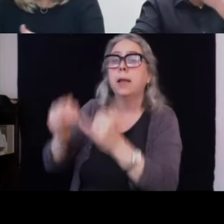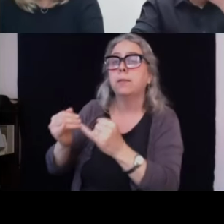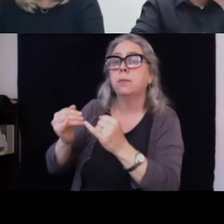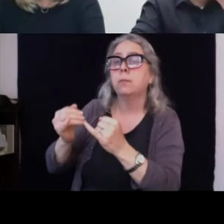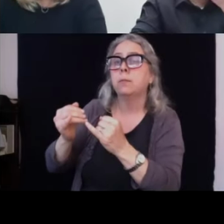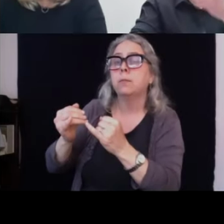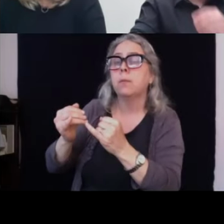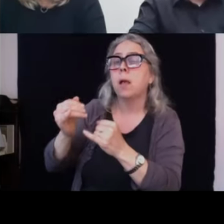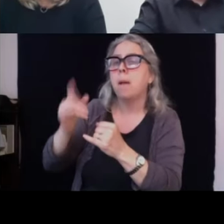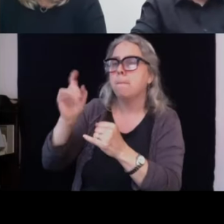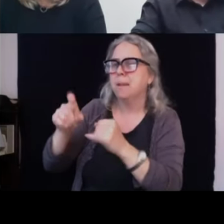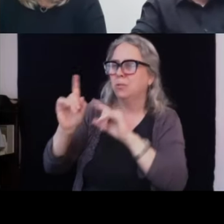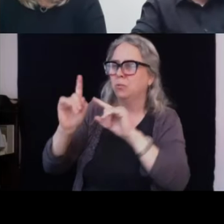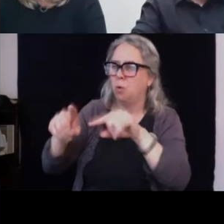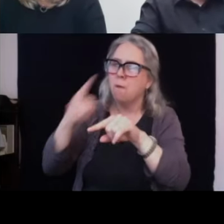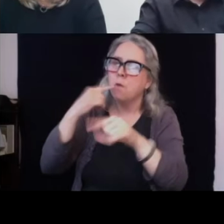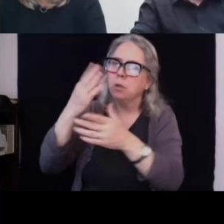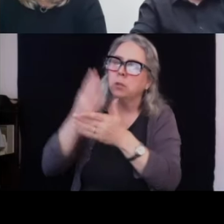least a portion of